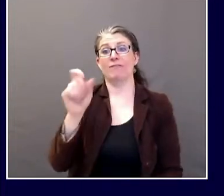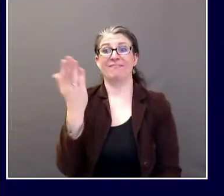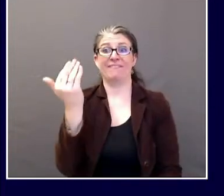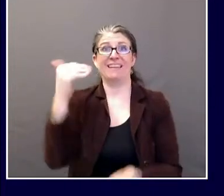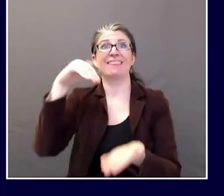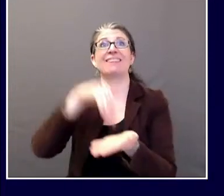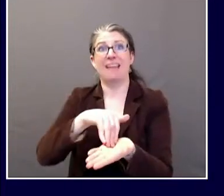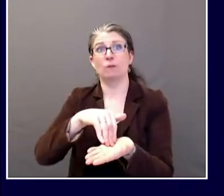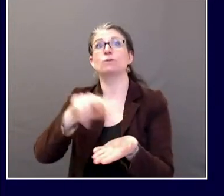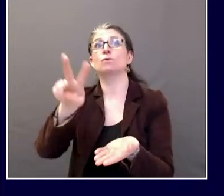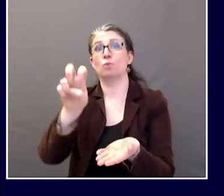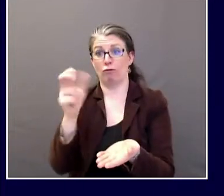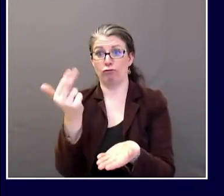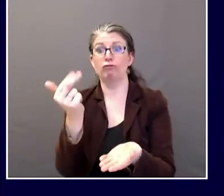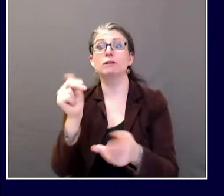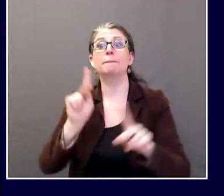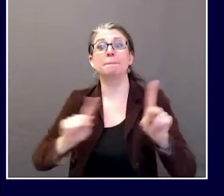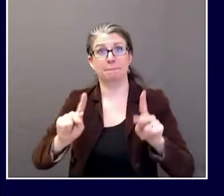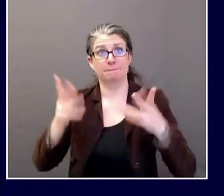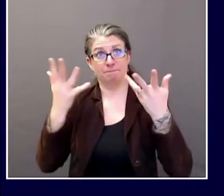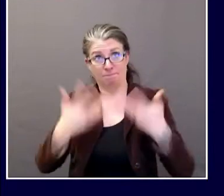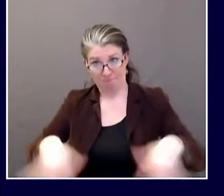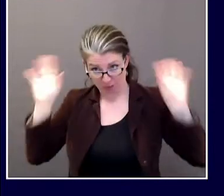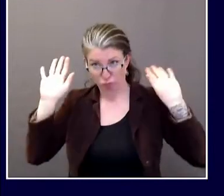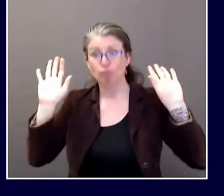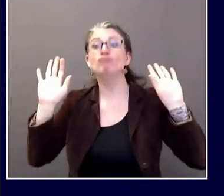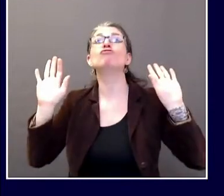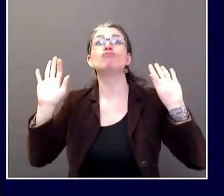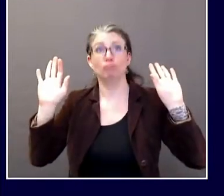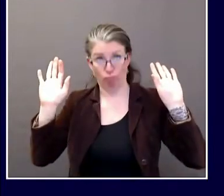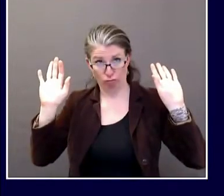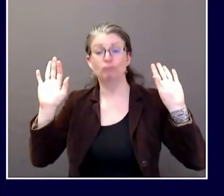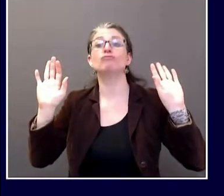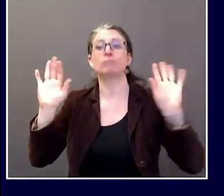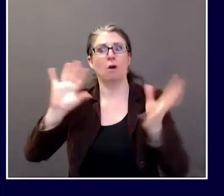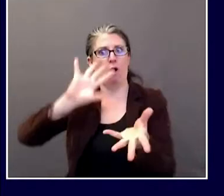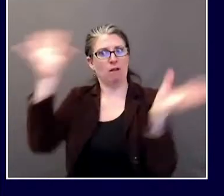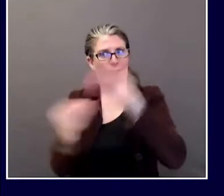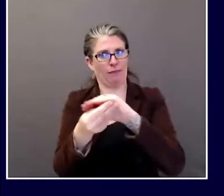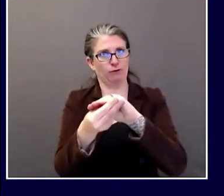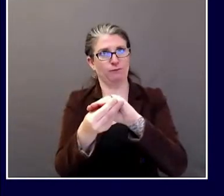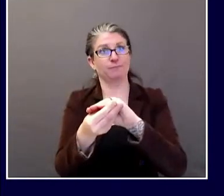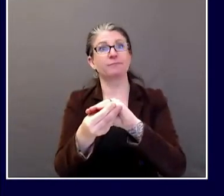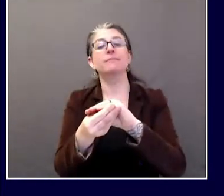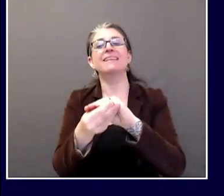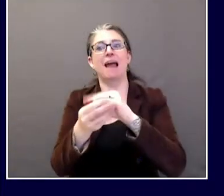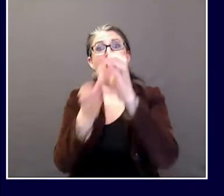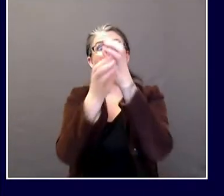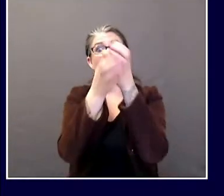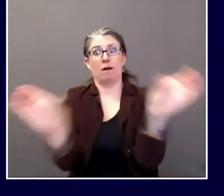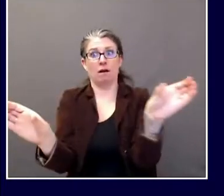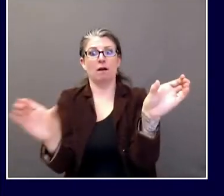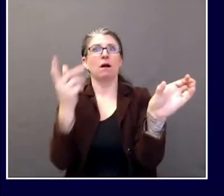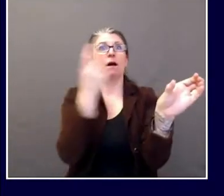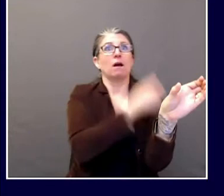115,213 shots in arms of COVID-19 vaccine. Of those,